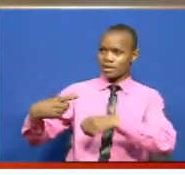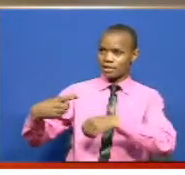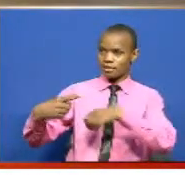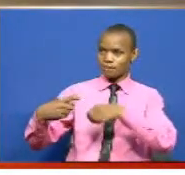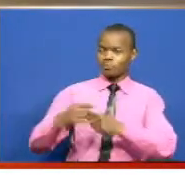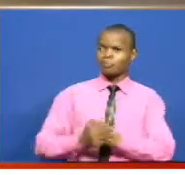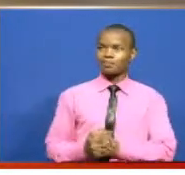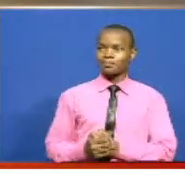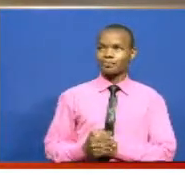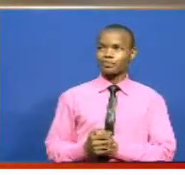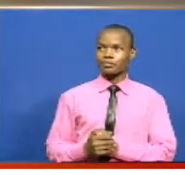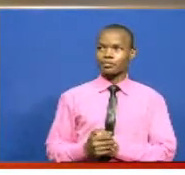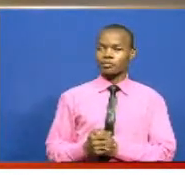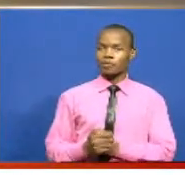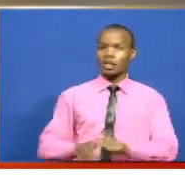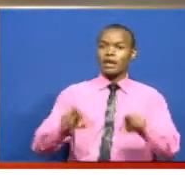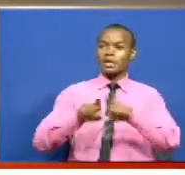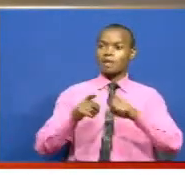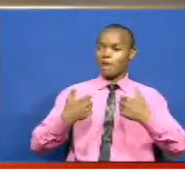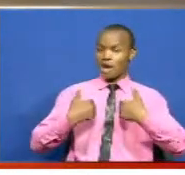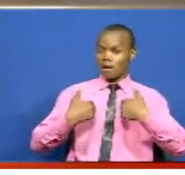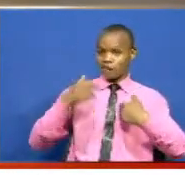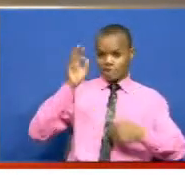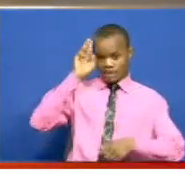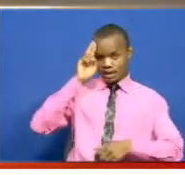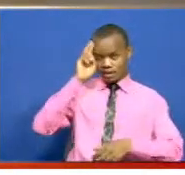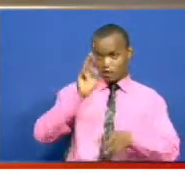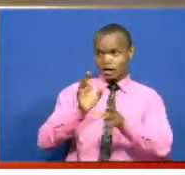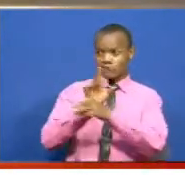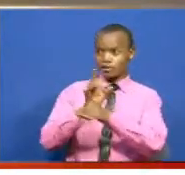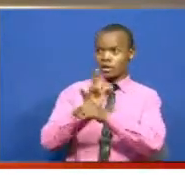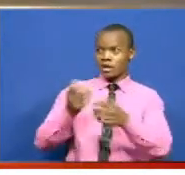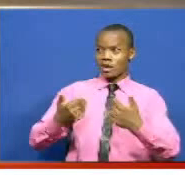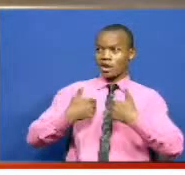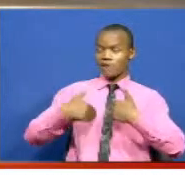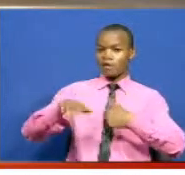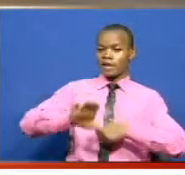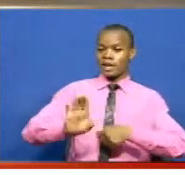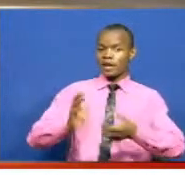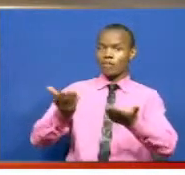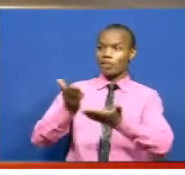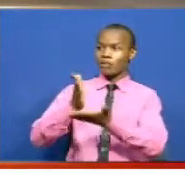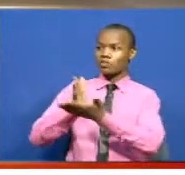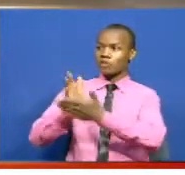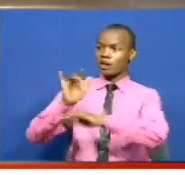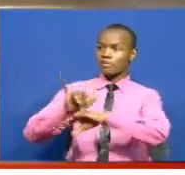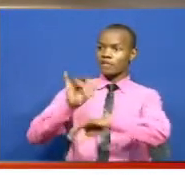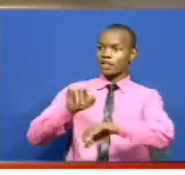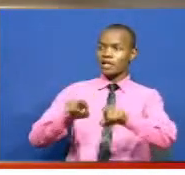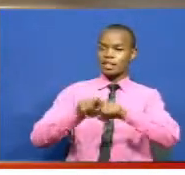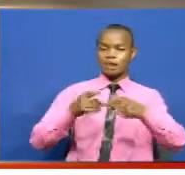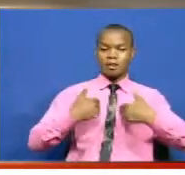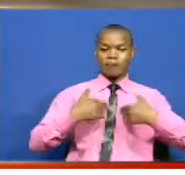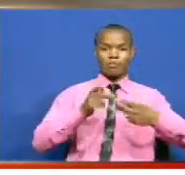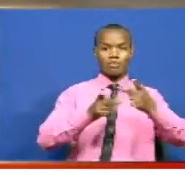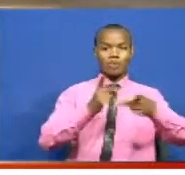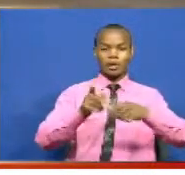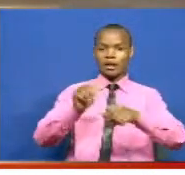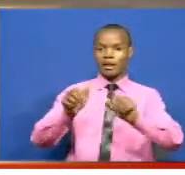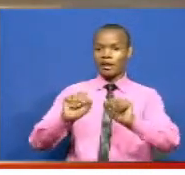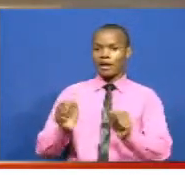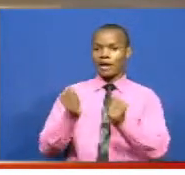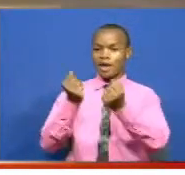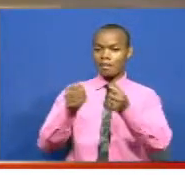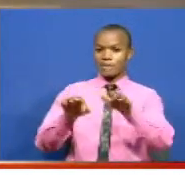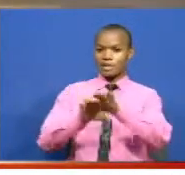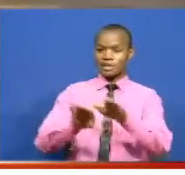there. And we have got multiple reasons for that. There are places that we've missed out on. And there are other progresses that are happening in my constituency that